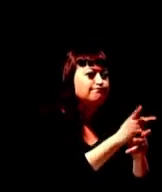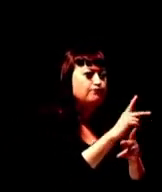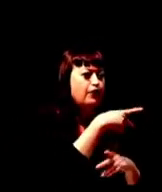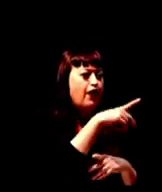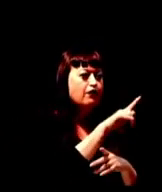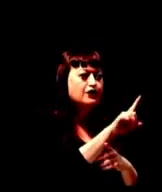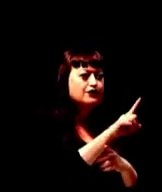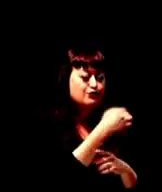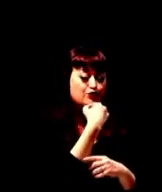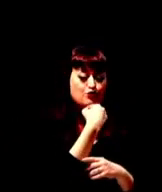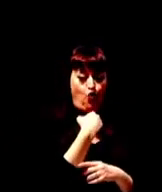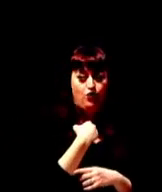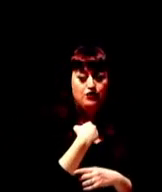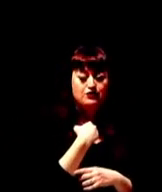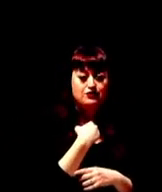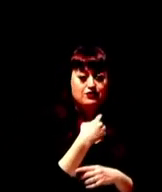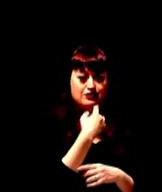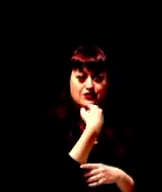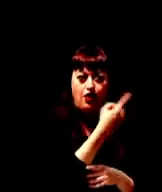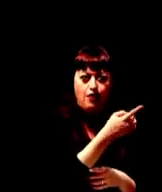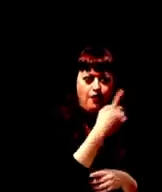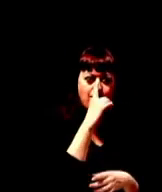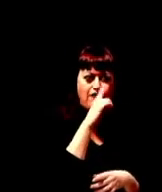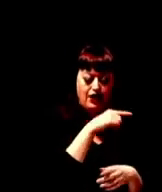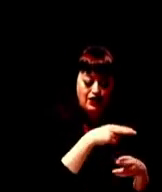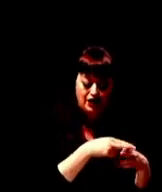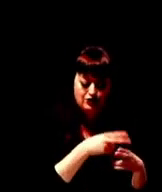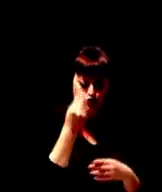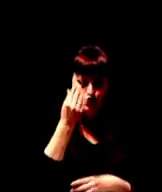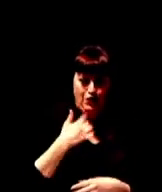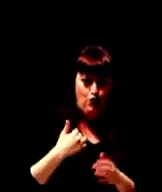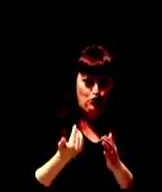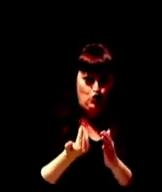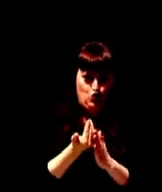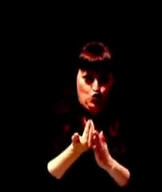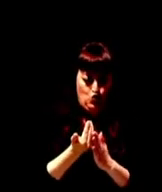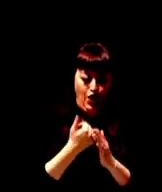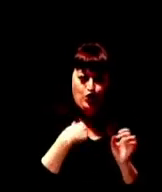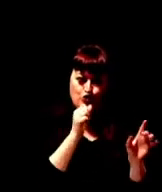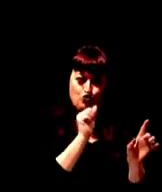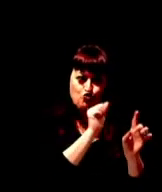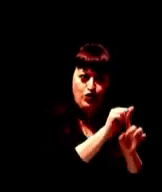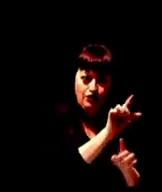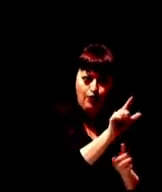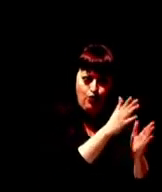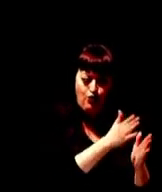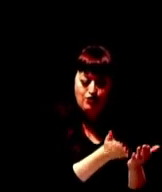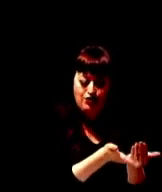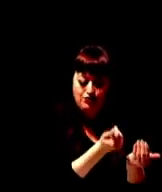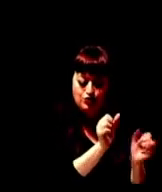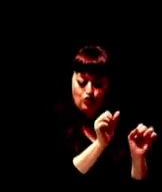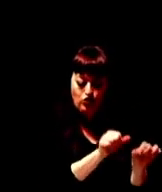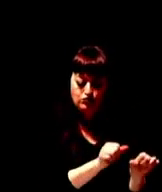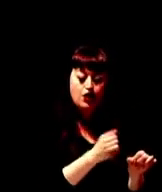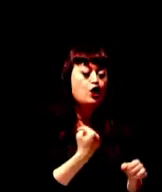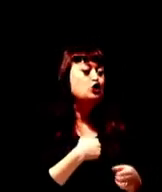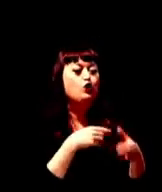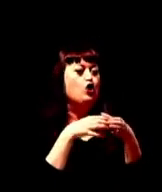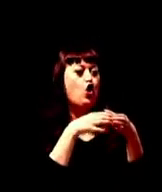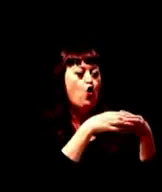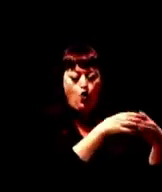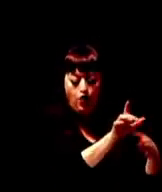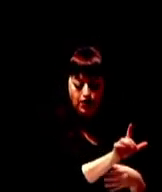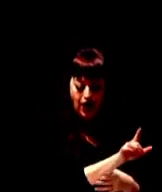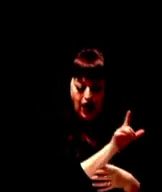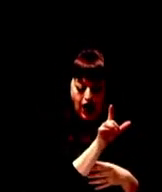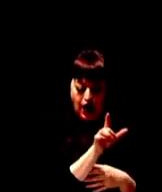year. And she told me, because I was new, that I had the best chance of tricking him. So we went down to the library, and he asked